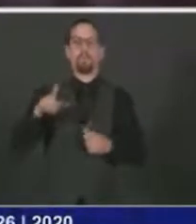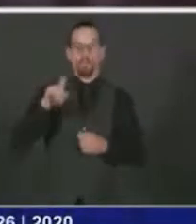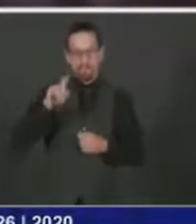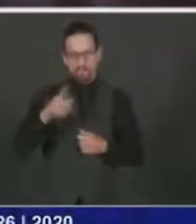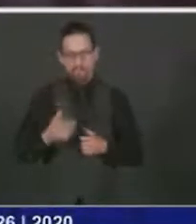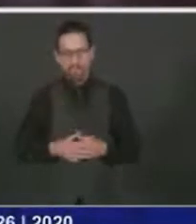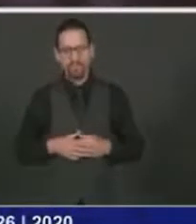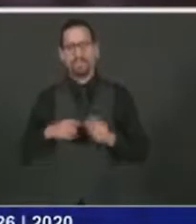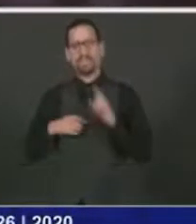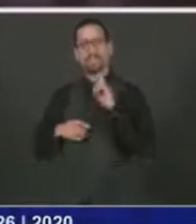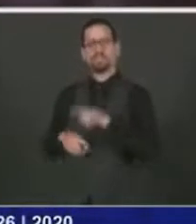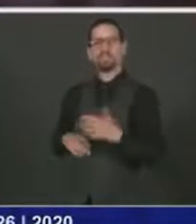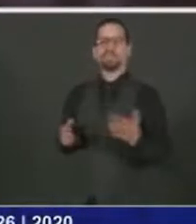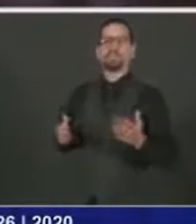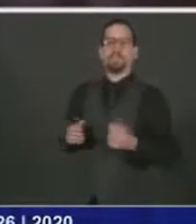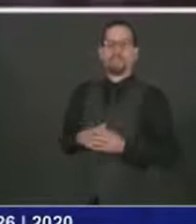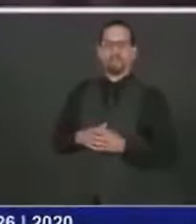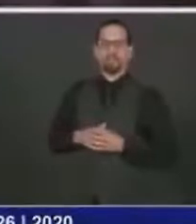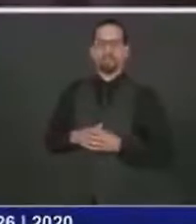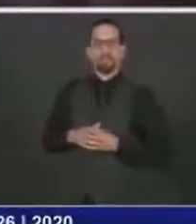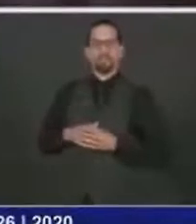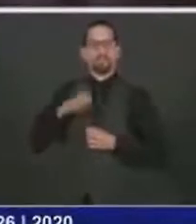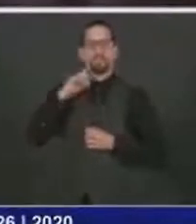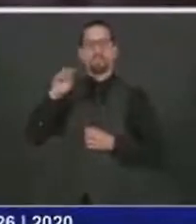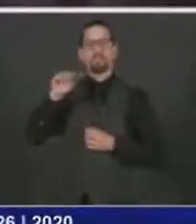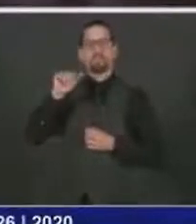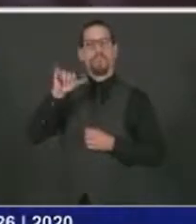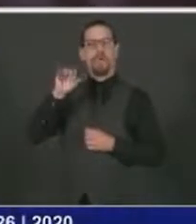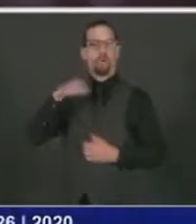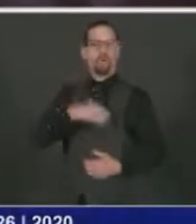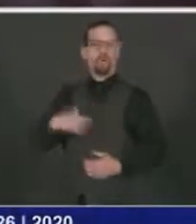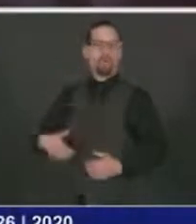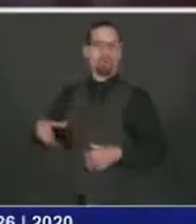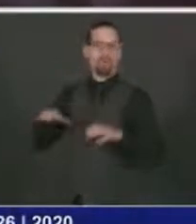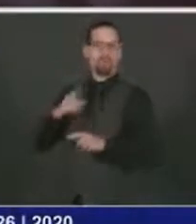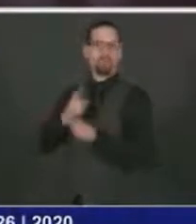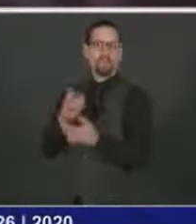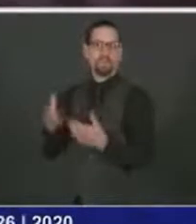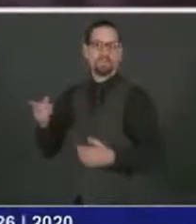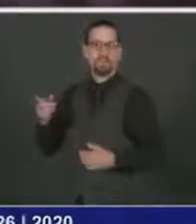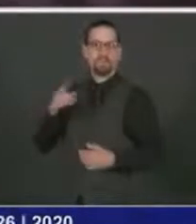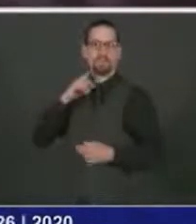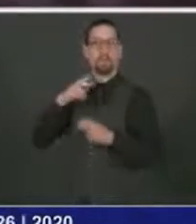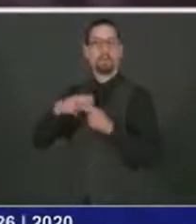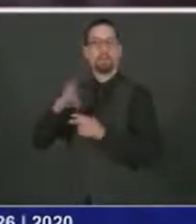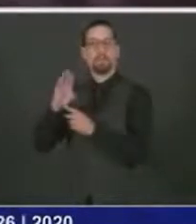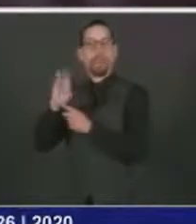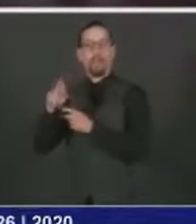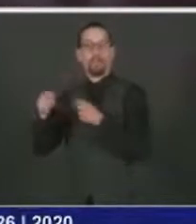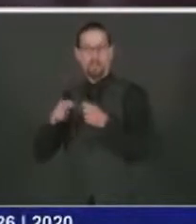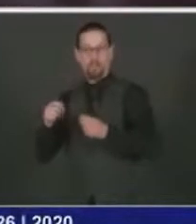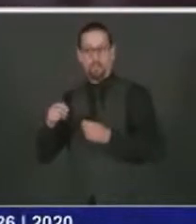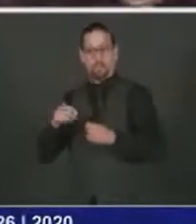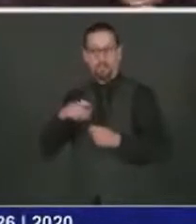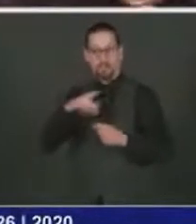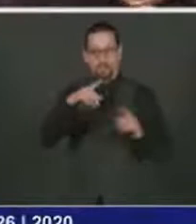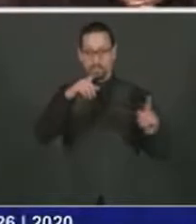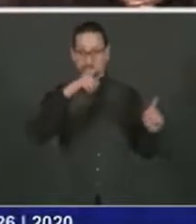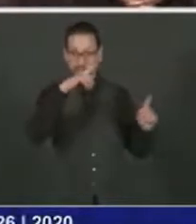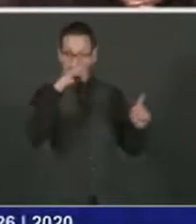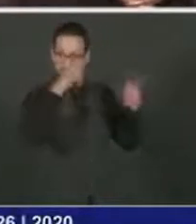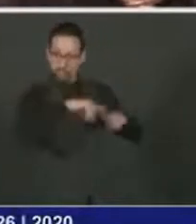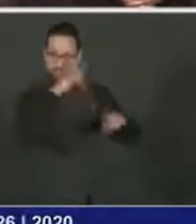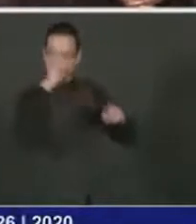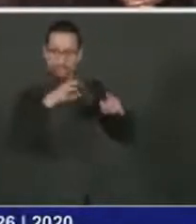I think the mayor did the right thing. I do. I think it was his decision, as you say. But do we agree that's why? It was because of violence. Absolutely. People were going to rip it down.